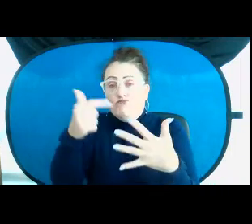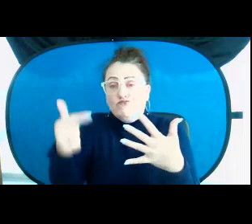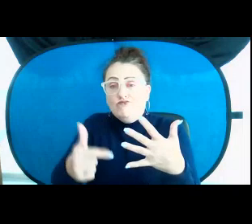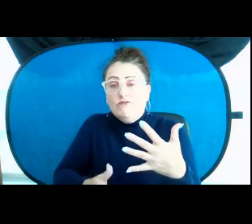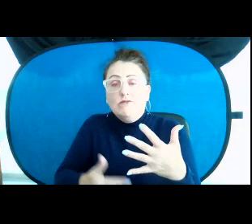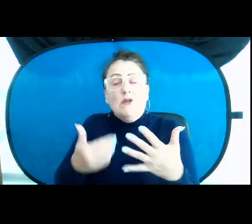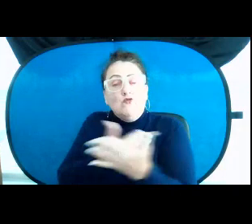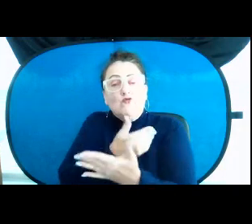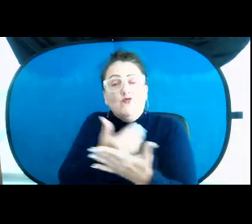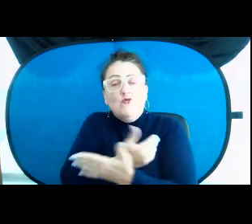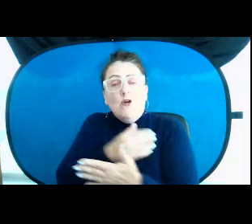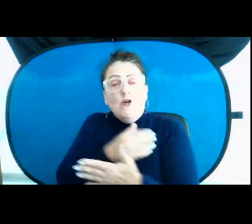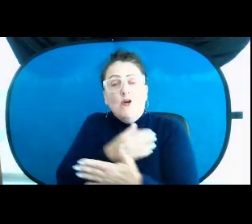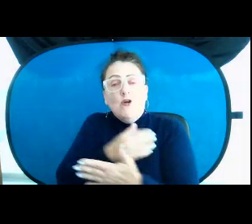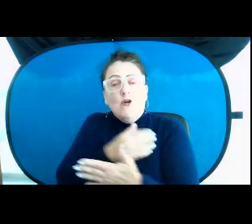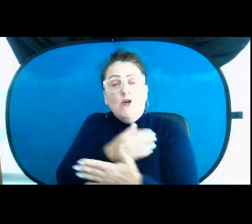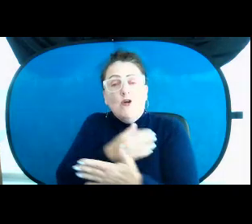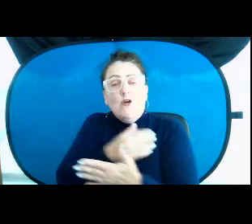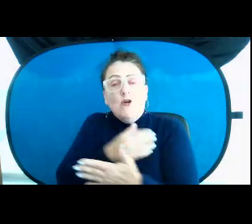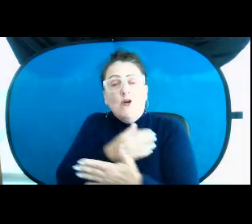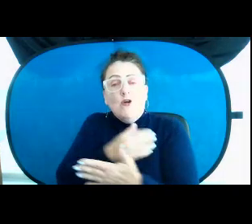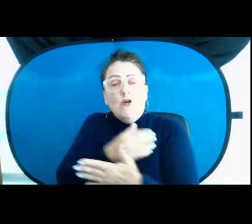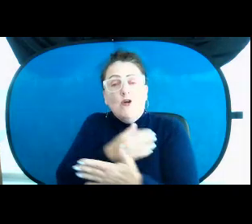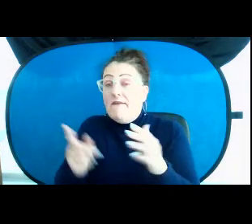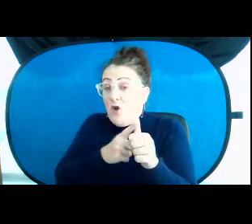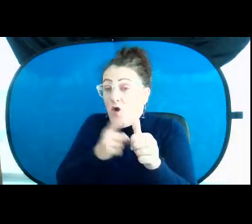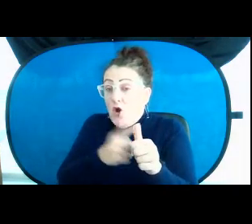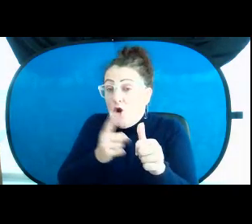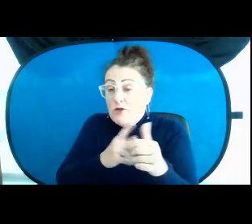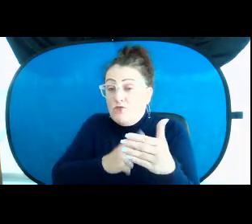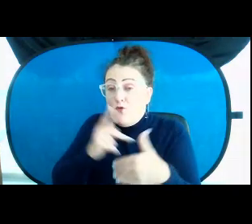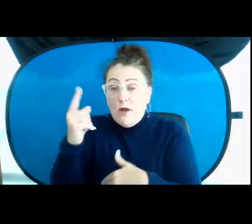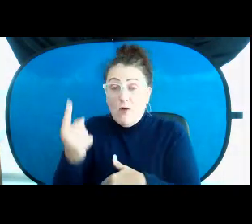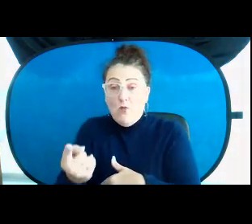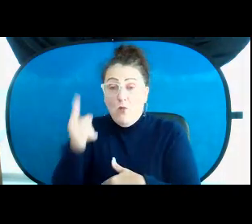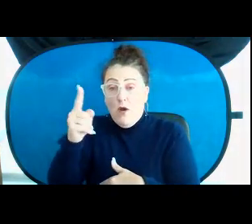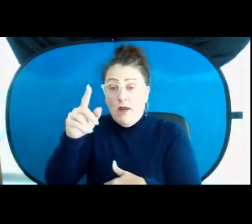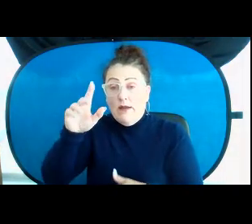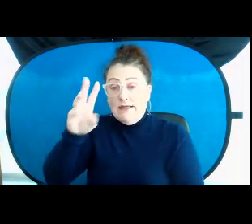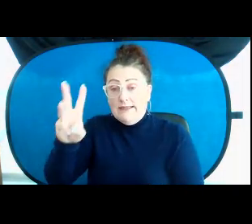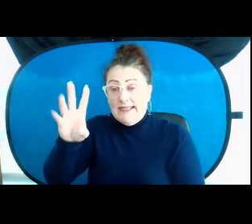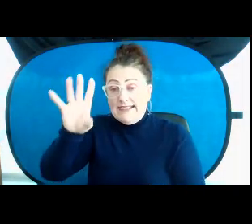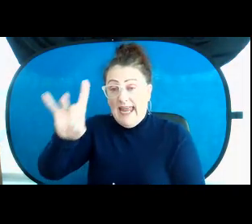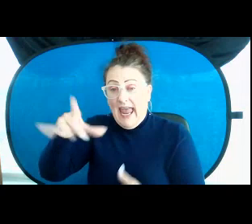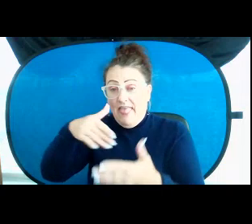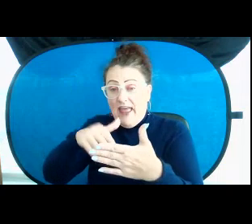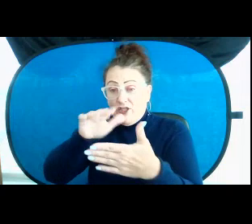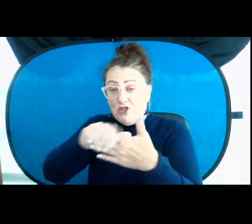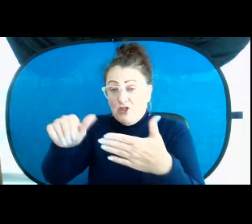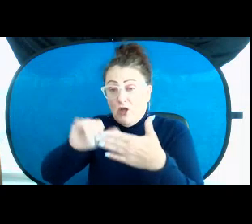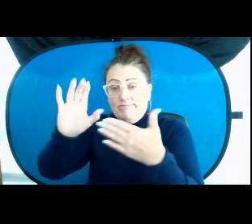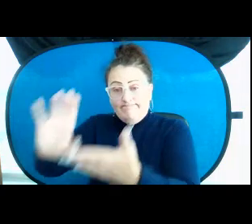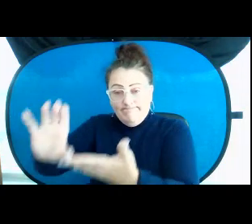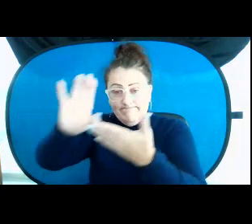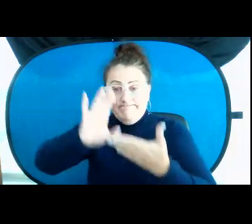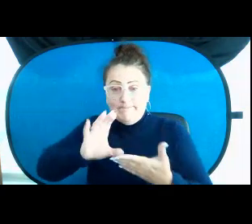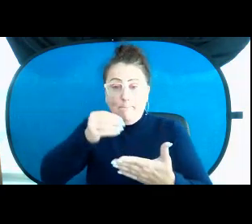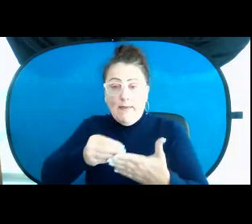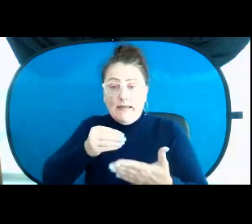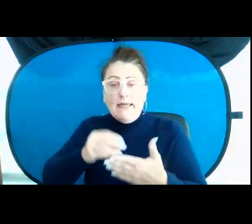current formulaic program of projects. First, program $168,000 in supplemental funds to the